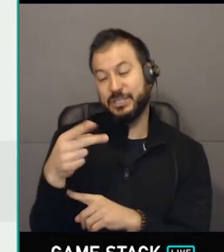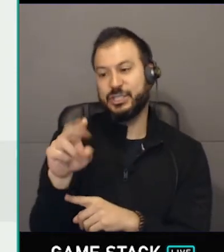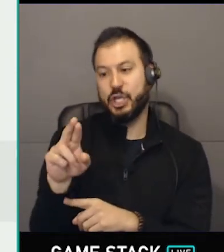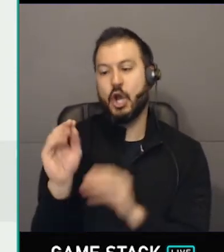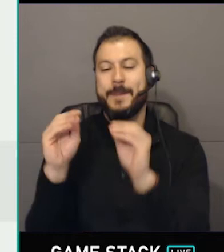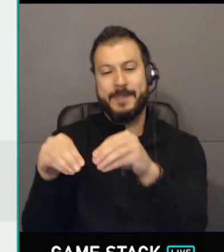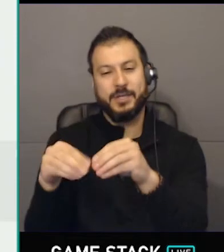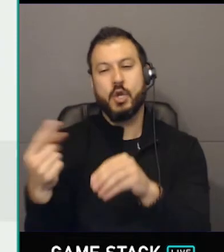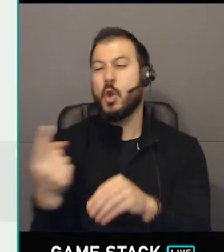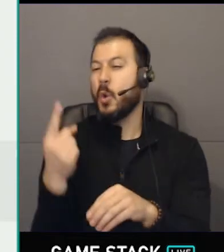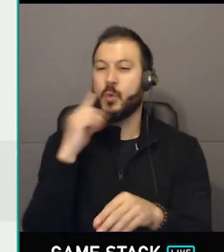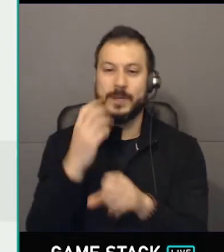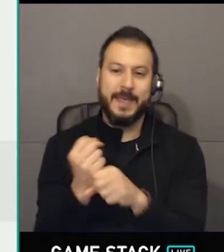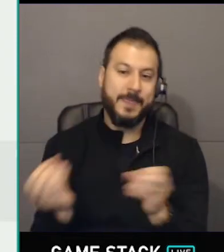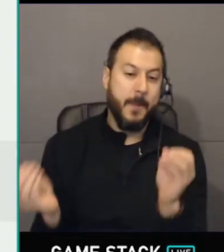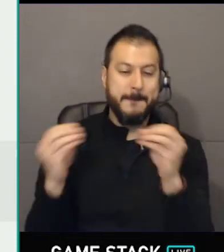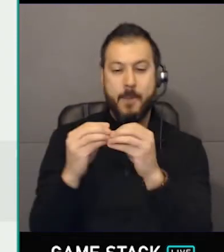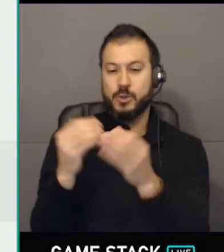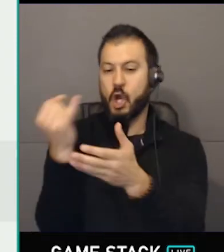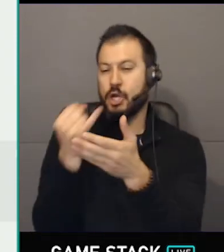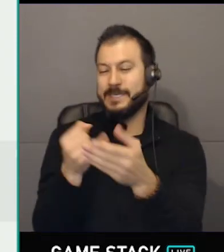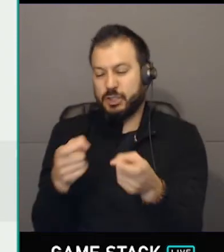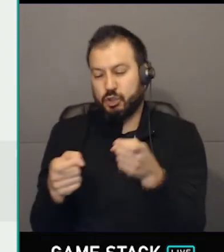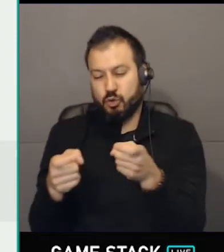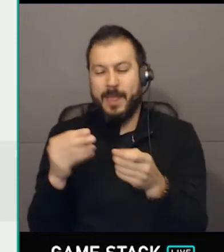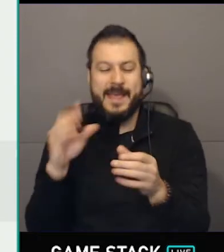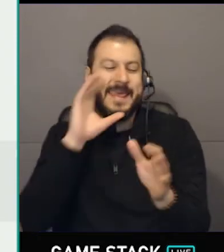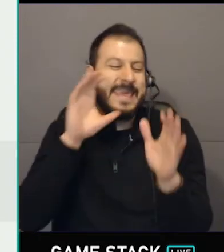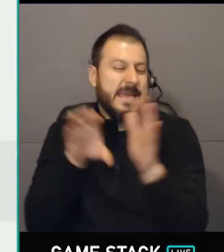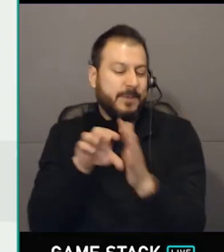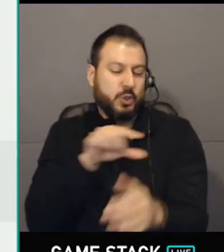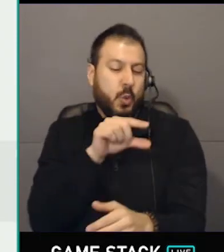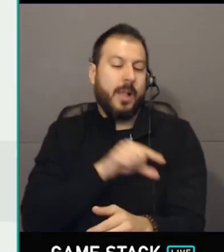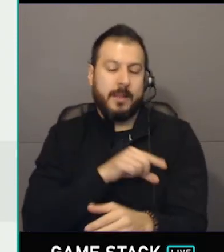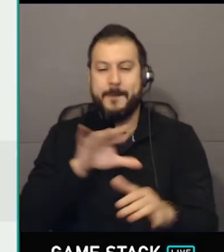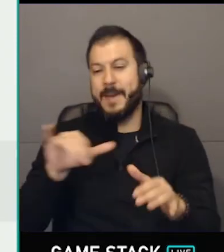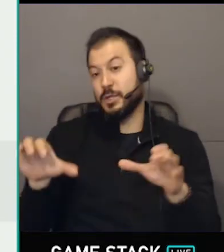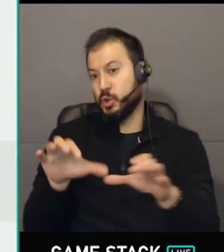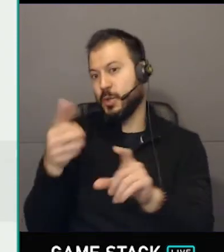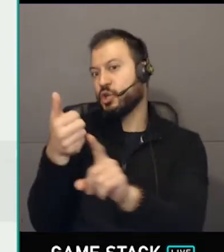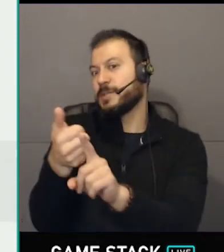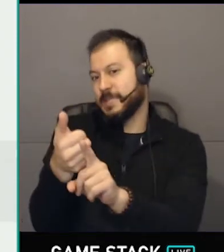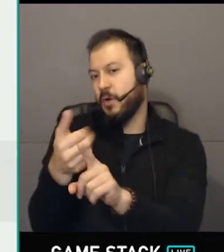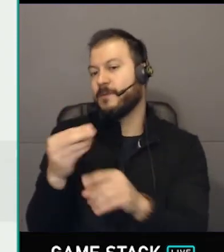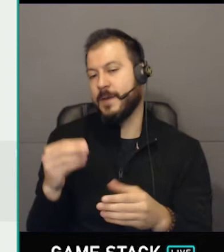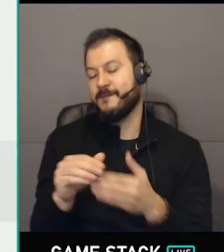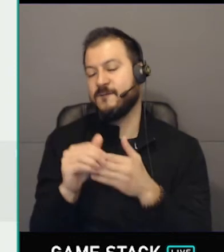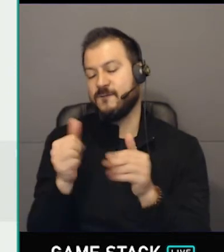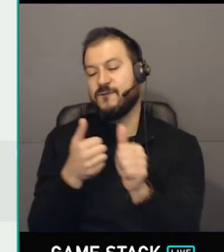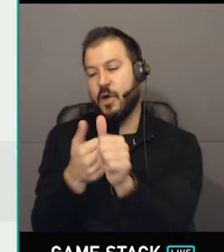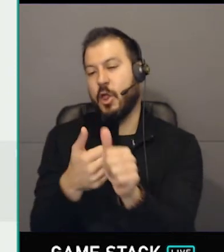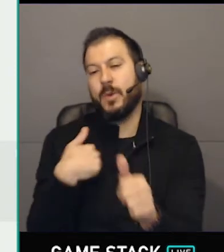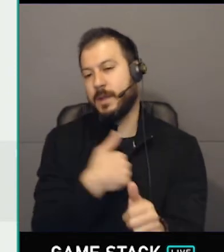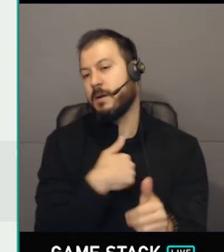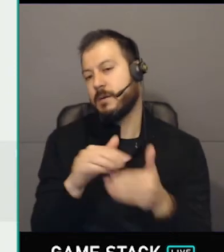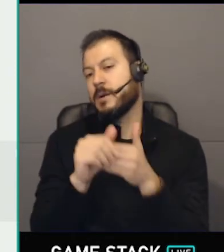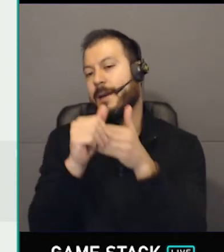get the most artistic control and image quality by doing it yourself and following our guidance.